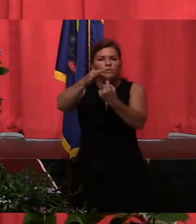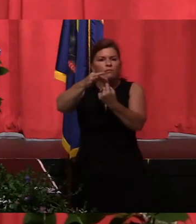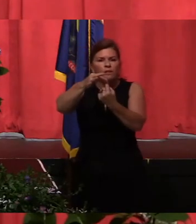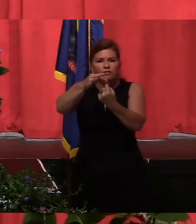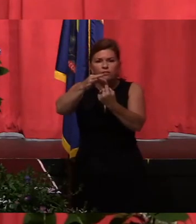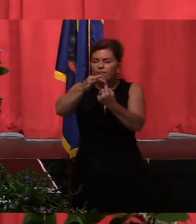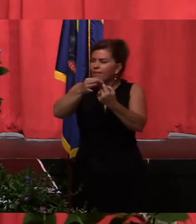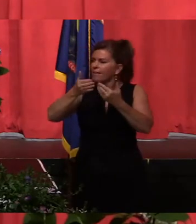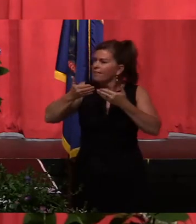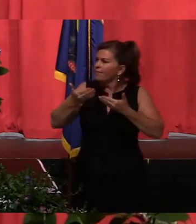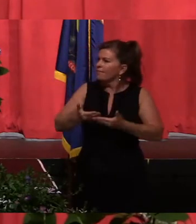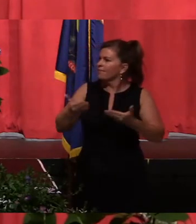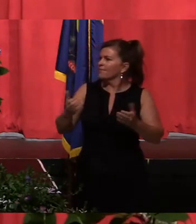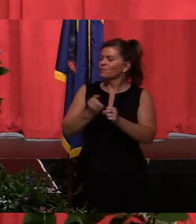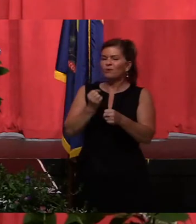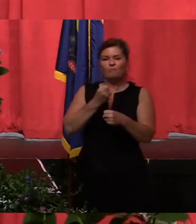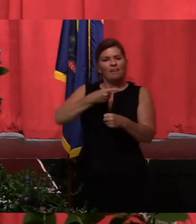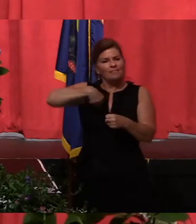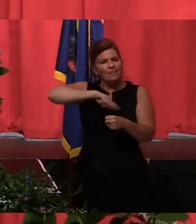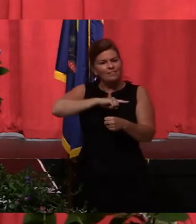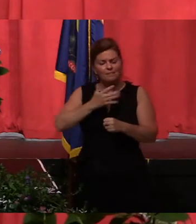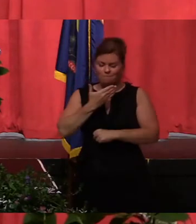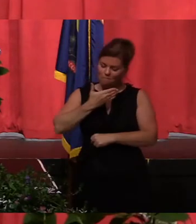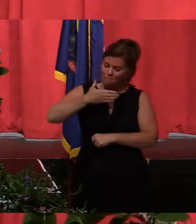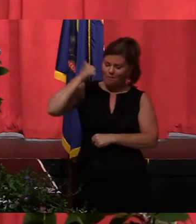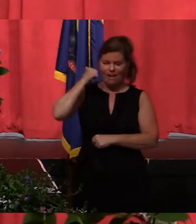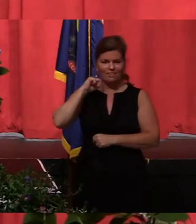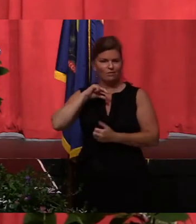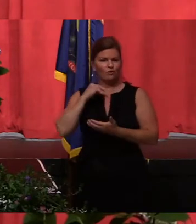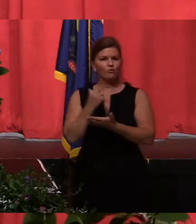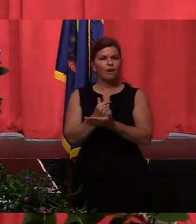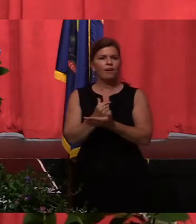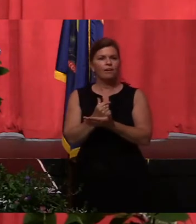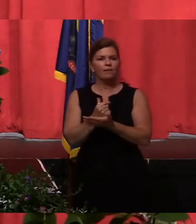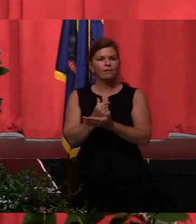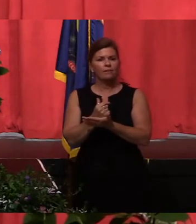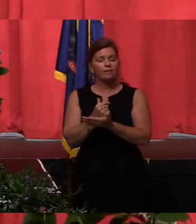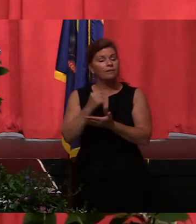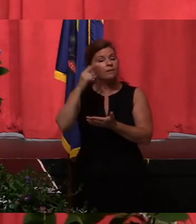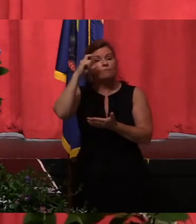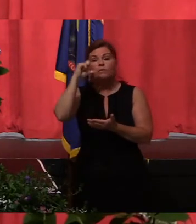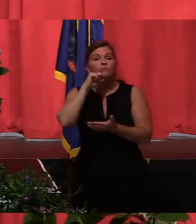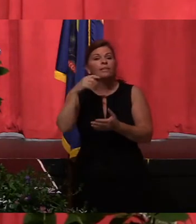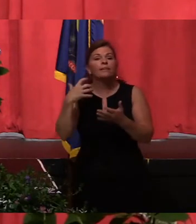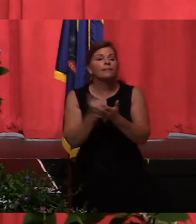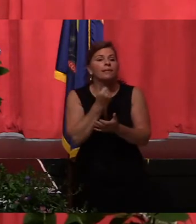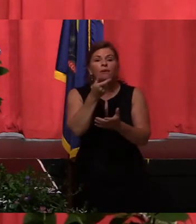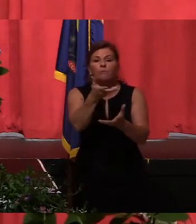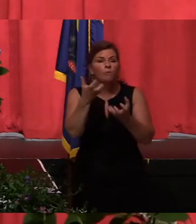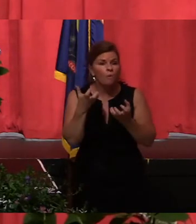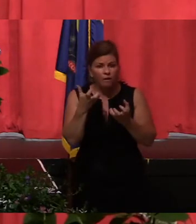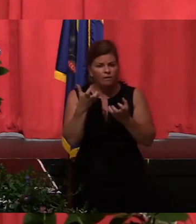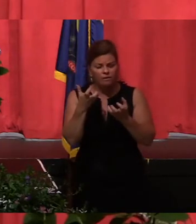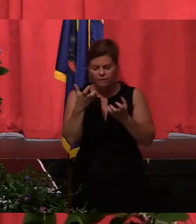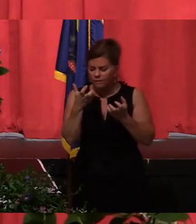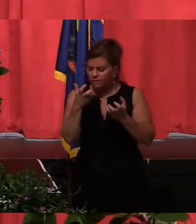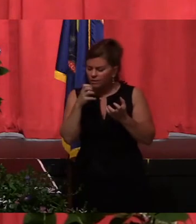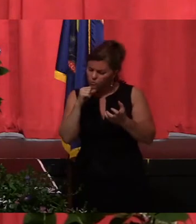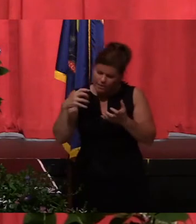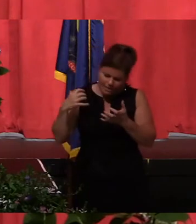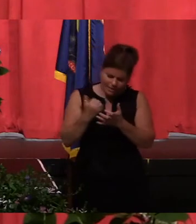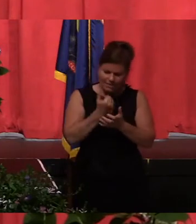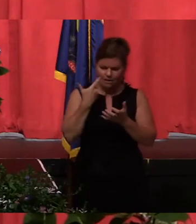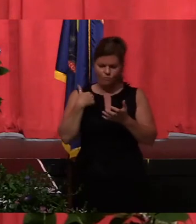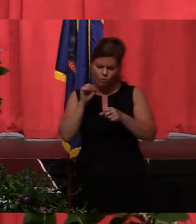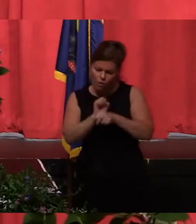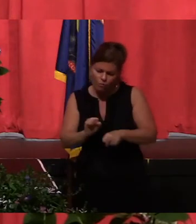makes us the best grade. Because we didn't get what we wanted, what we worked for, what we